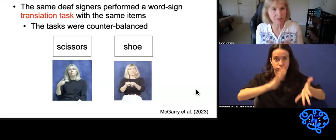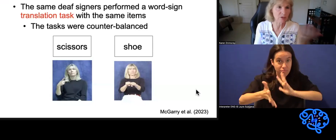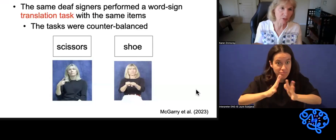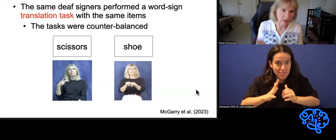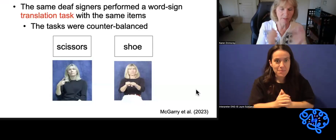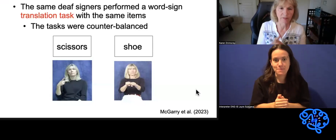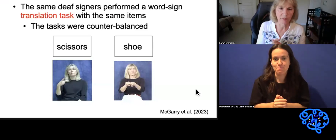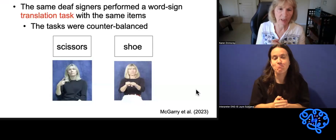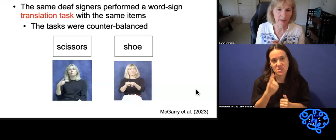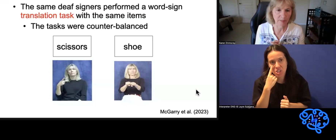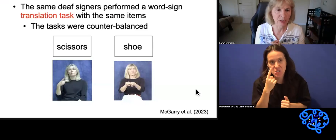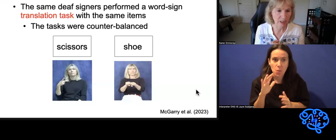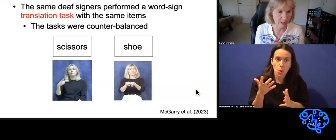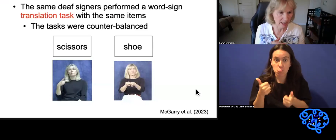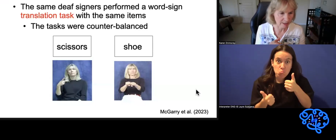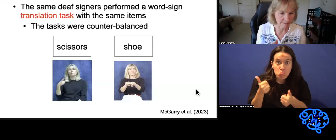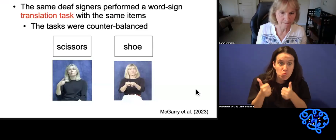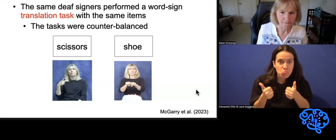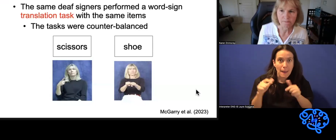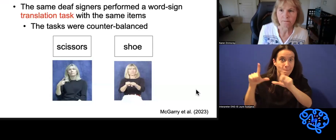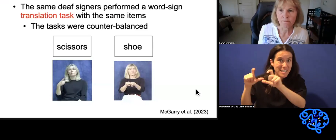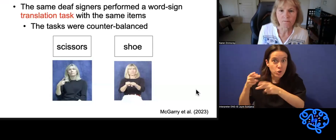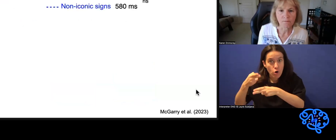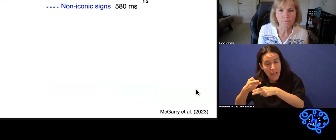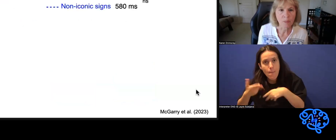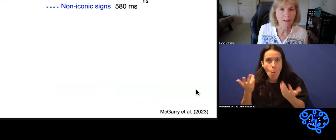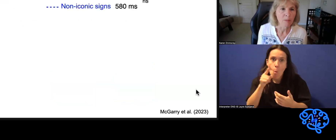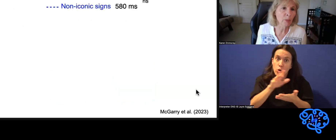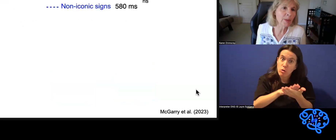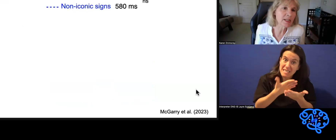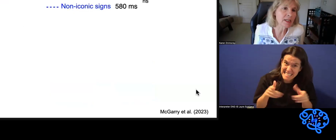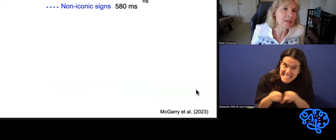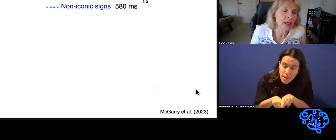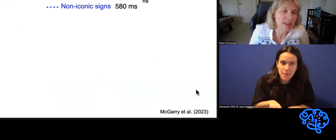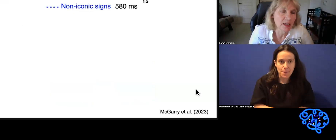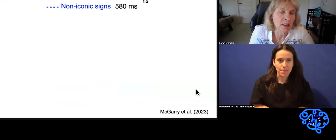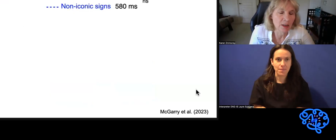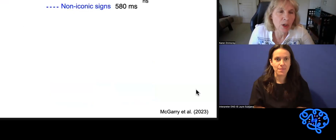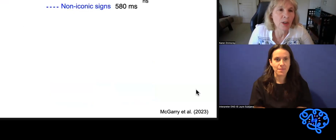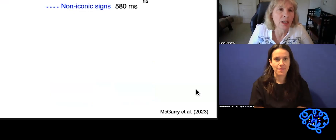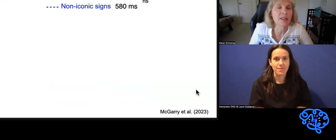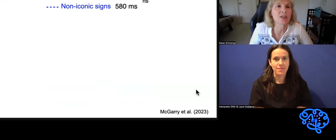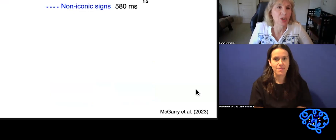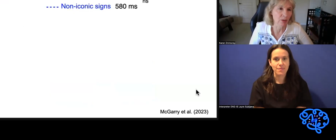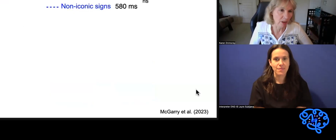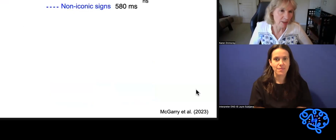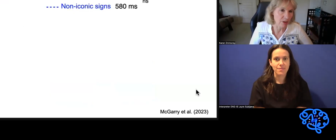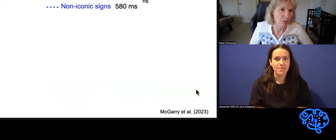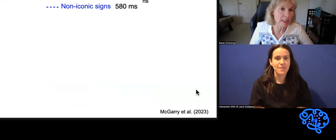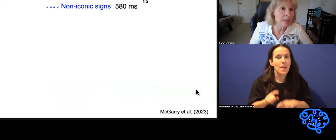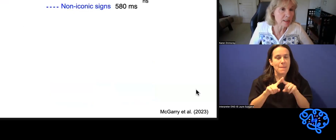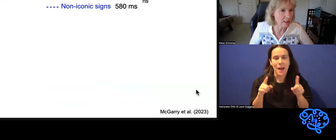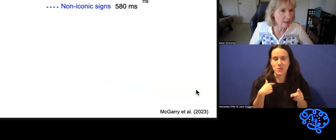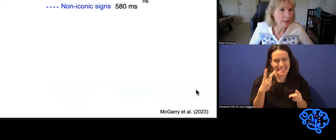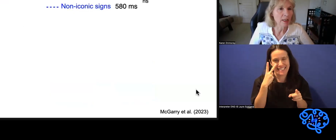translation task first or the picture naming task. But what we see is it doesn't generalize. So